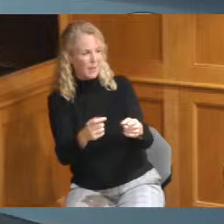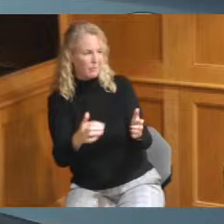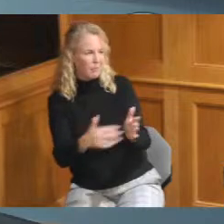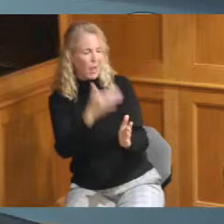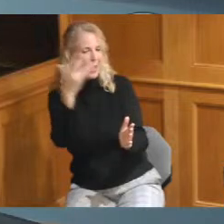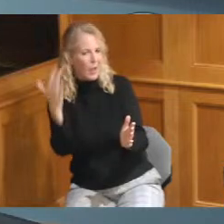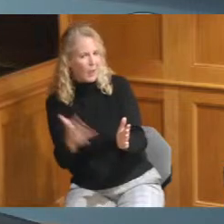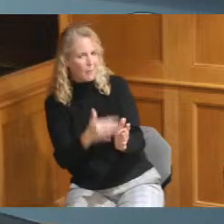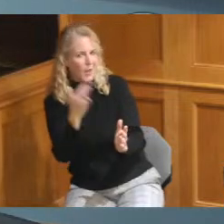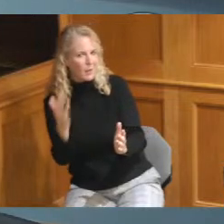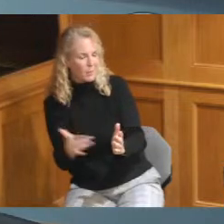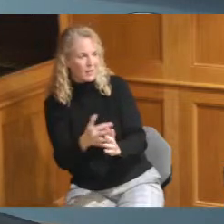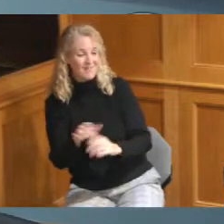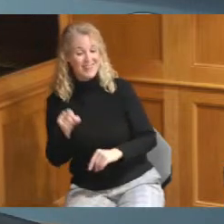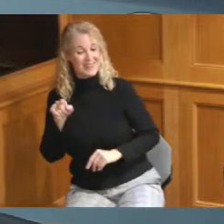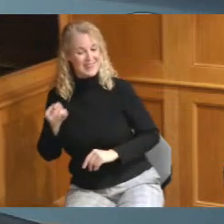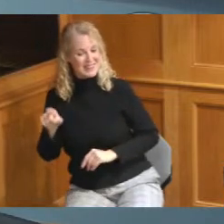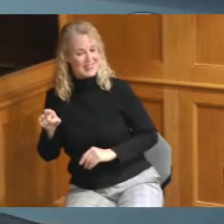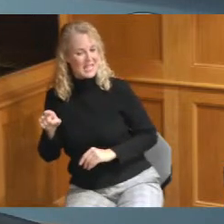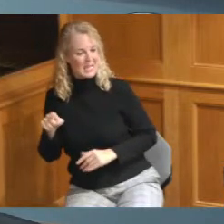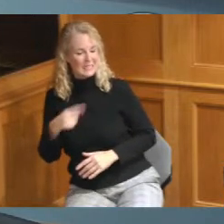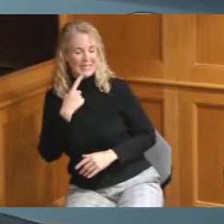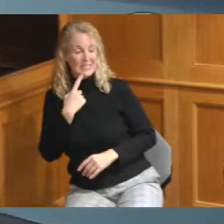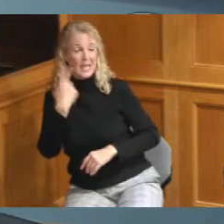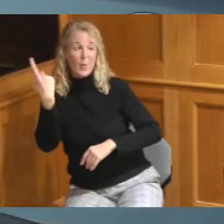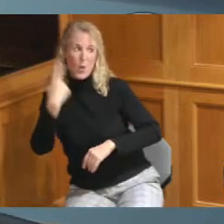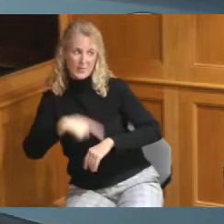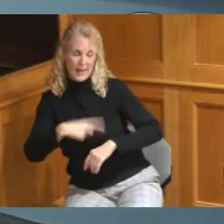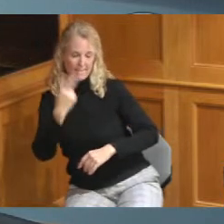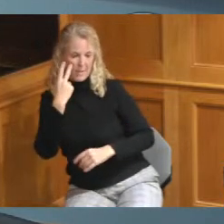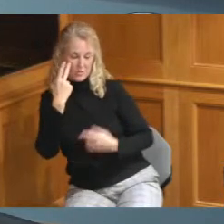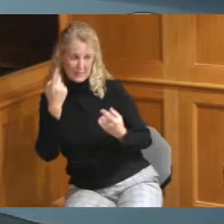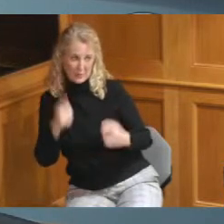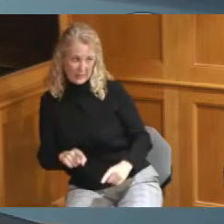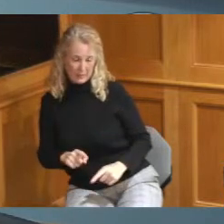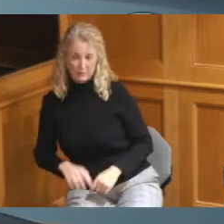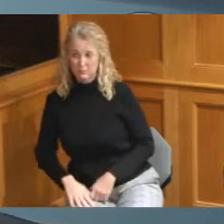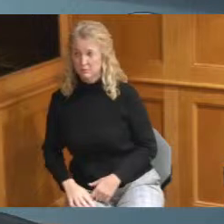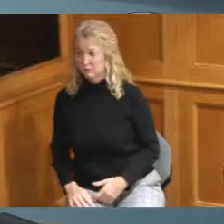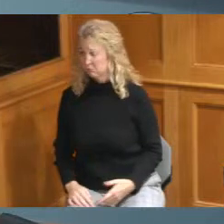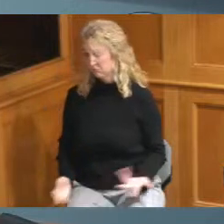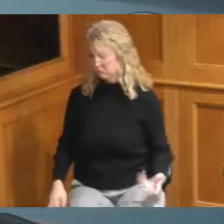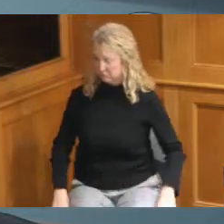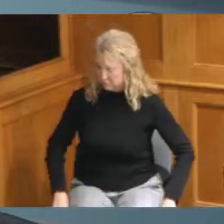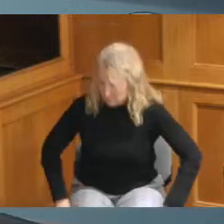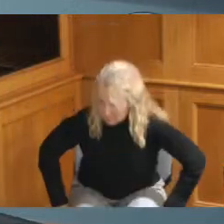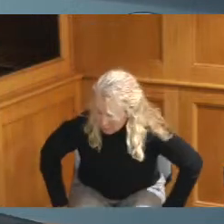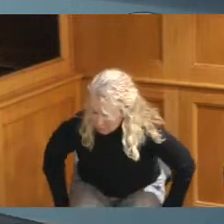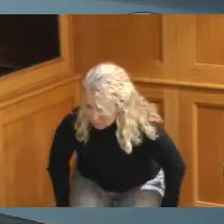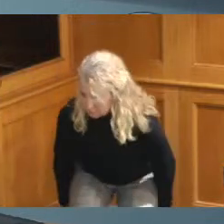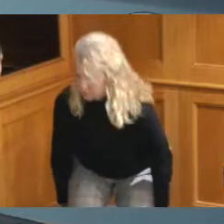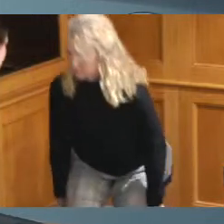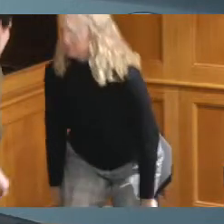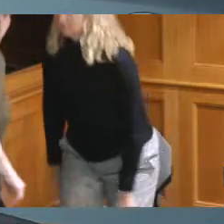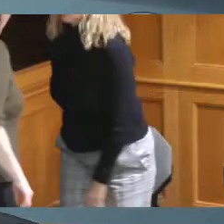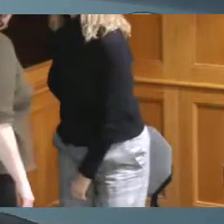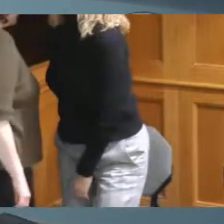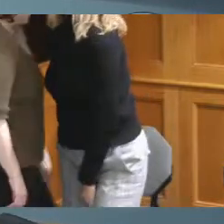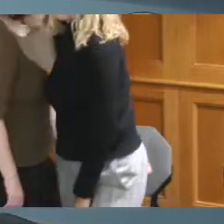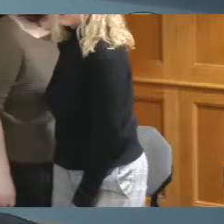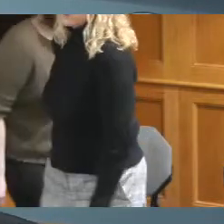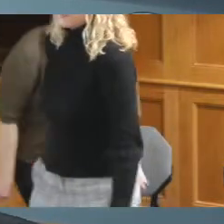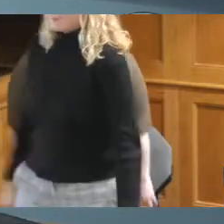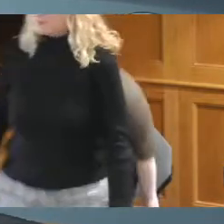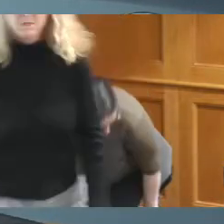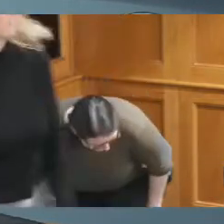every now and again. Okay. This is being presented as a one-time event. Okay, thanks. That's all. Okay, mine will be